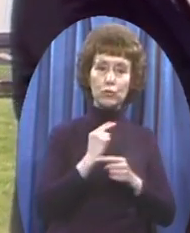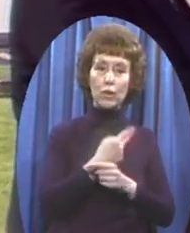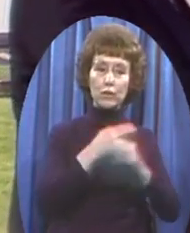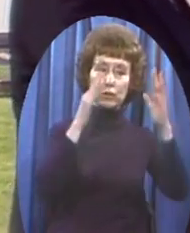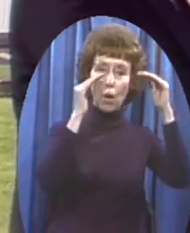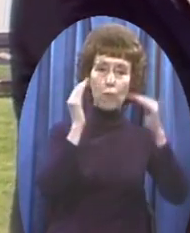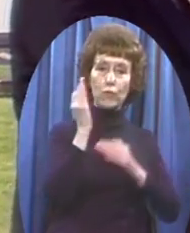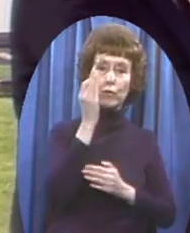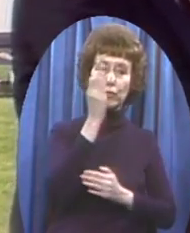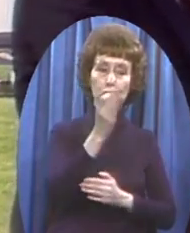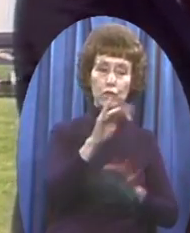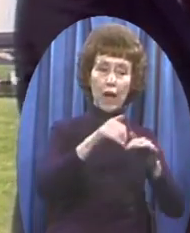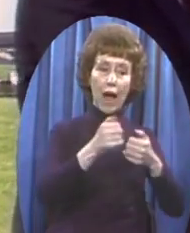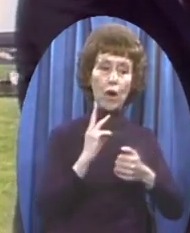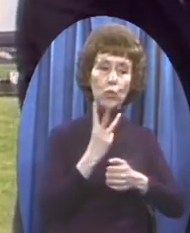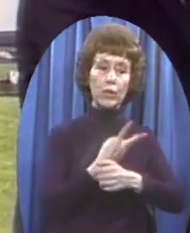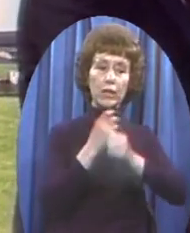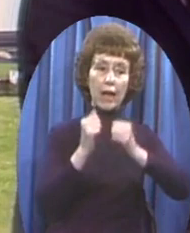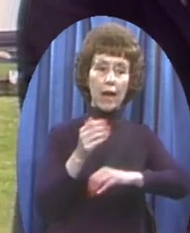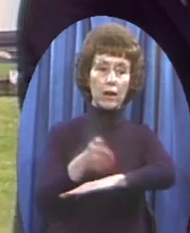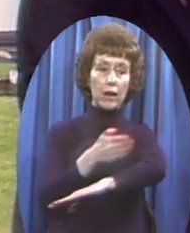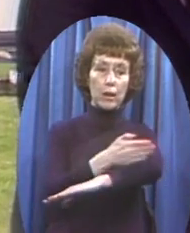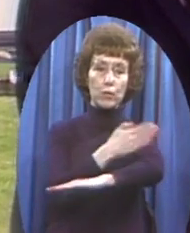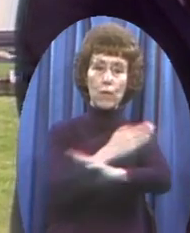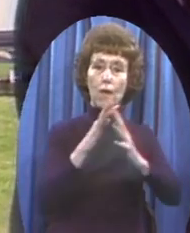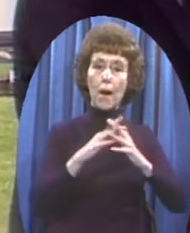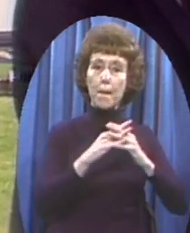future, what would you say?